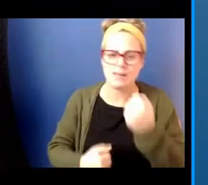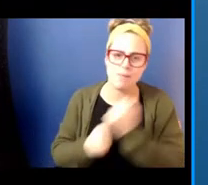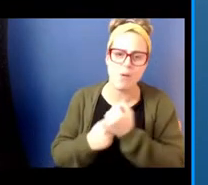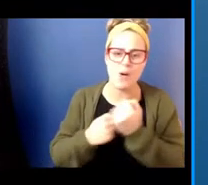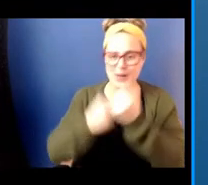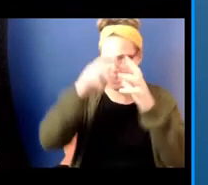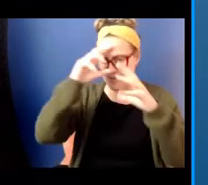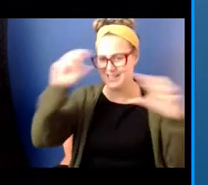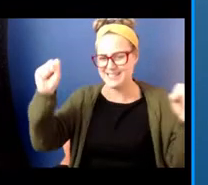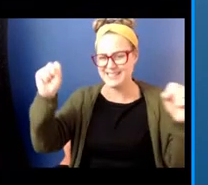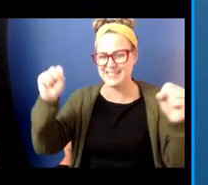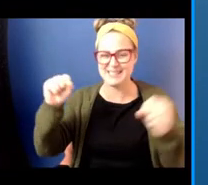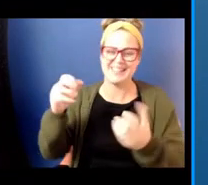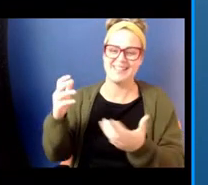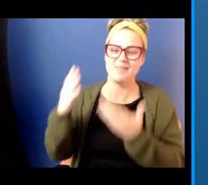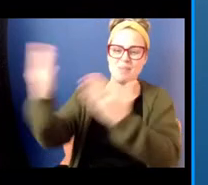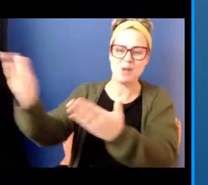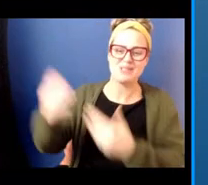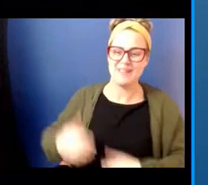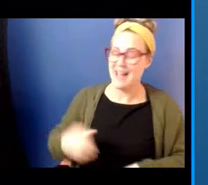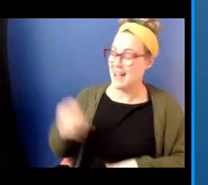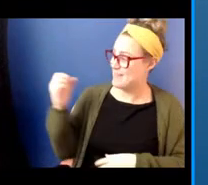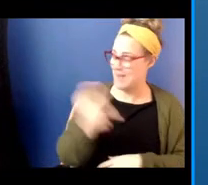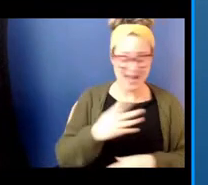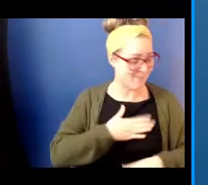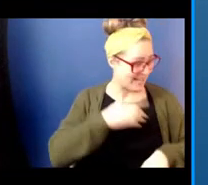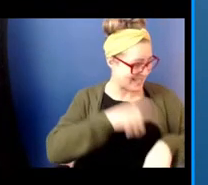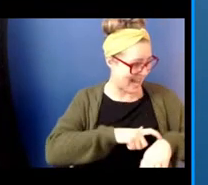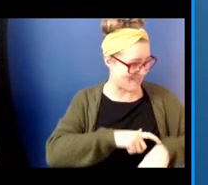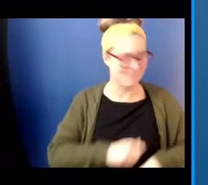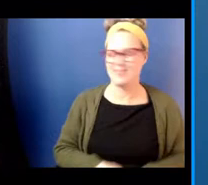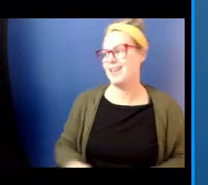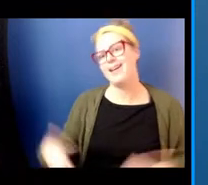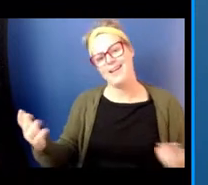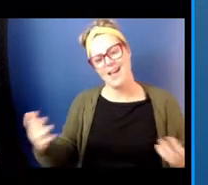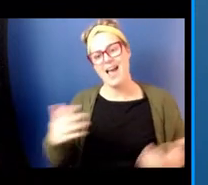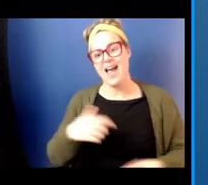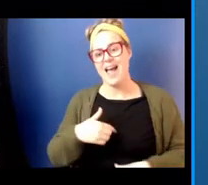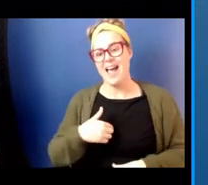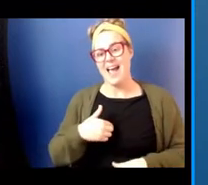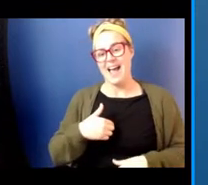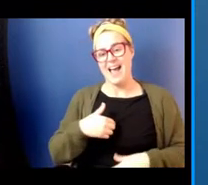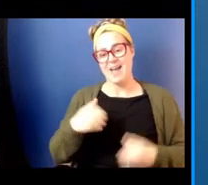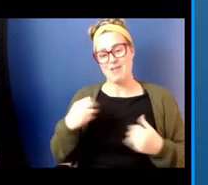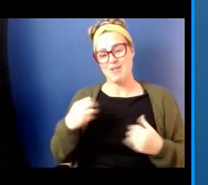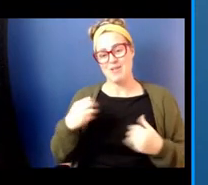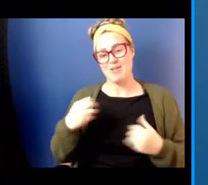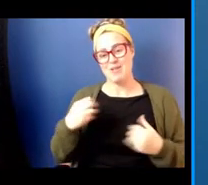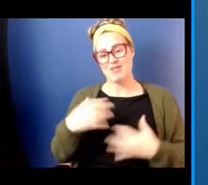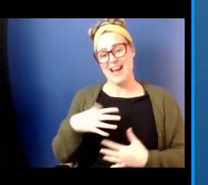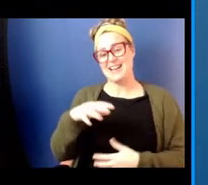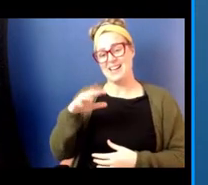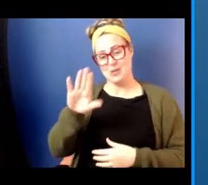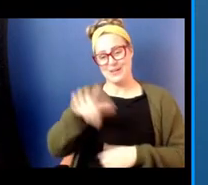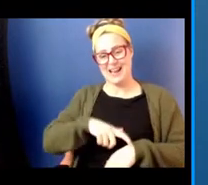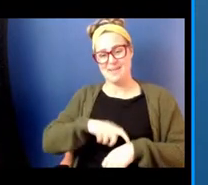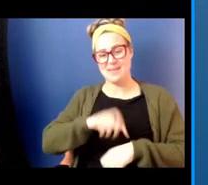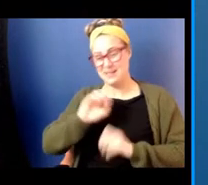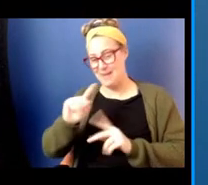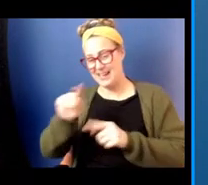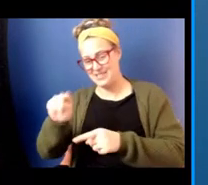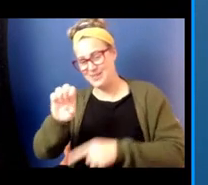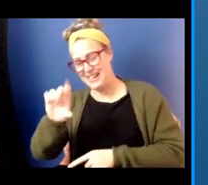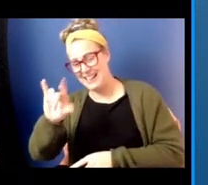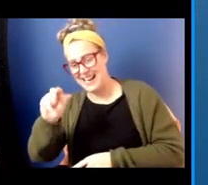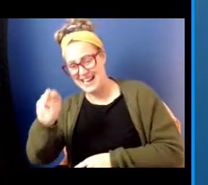afraid the balance of your time has to go to Elaine and I don't know how you followed that Elaine so you might want to just tell us how you enjoyed the state dinner last